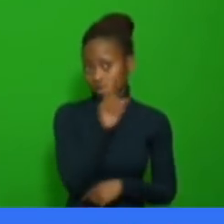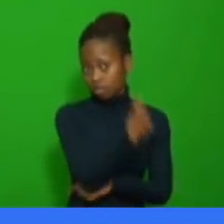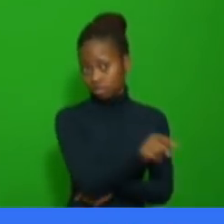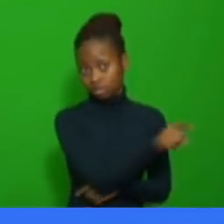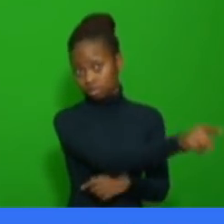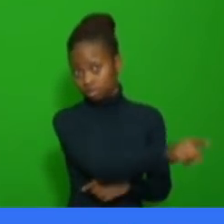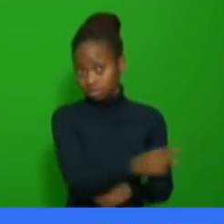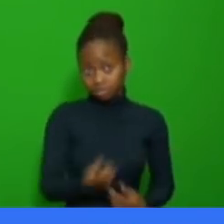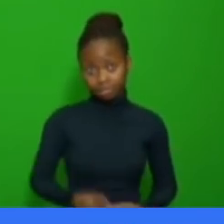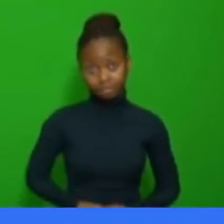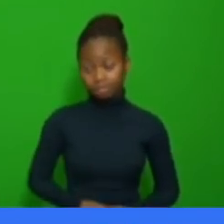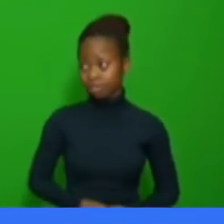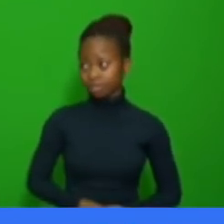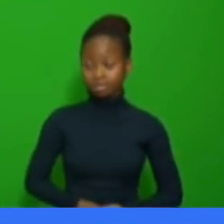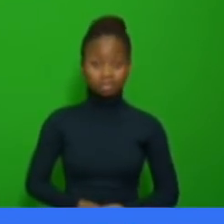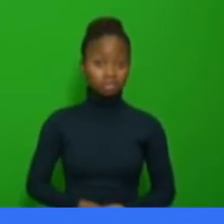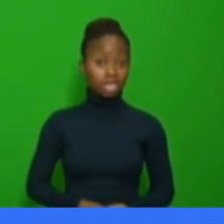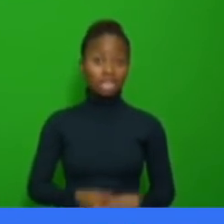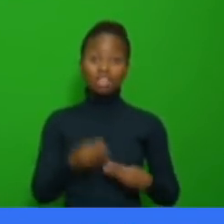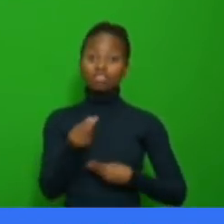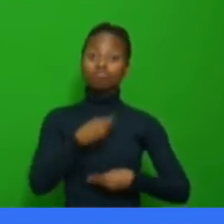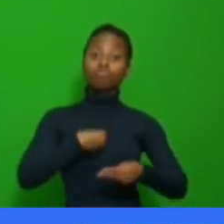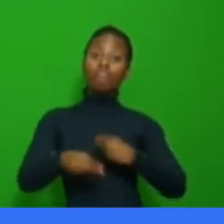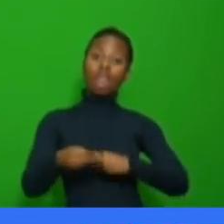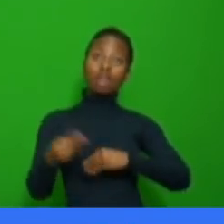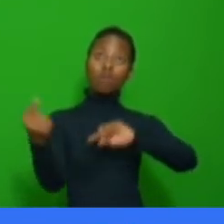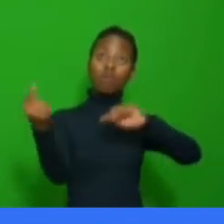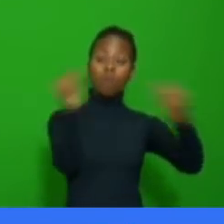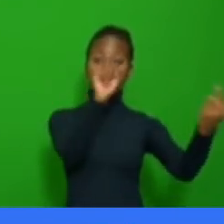have to embark. Trade wars.